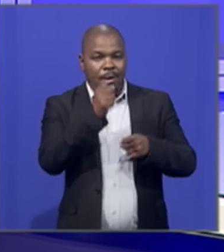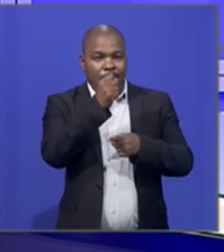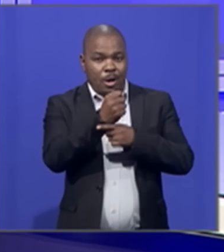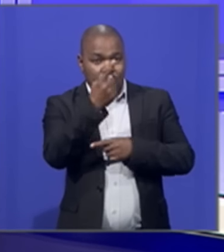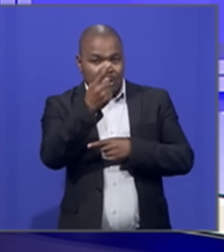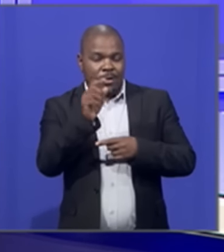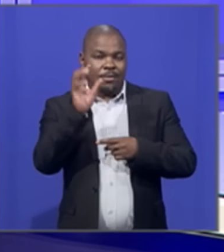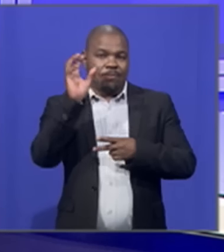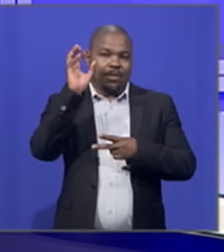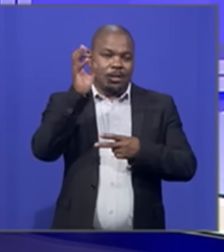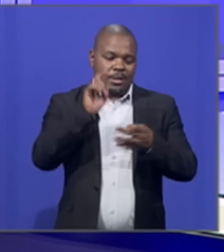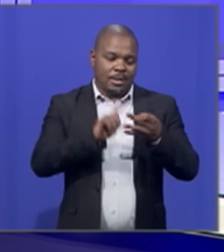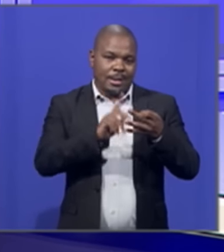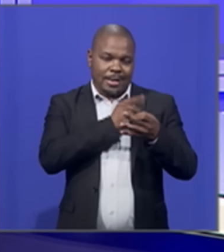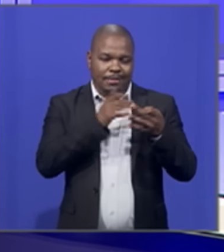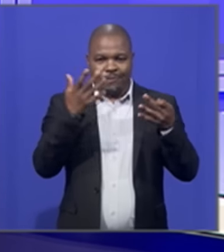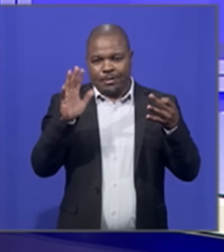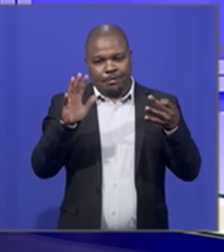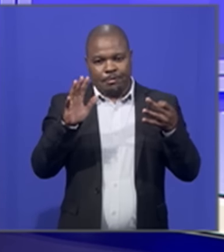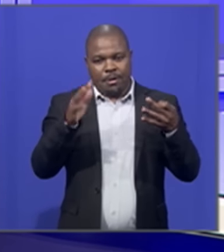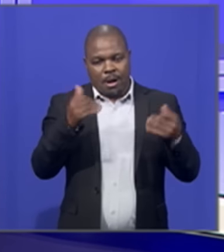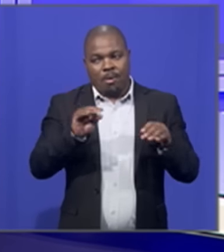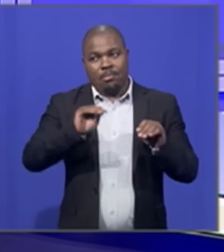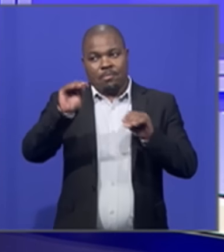Gauteng, Free State le KwaZulu-Natal.